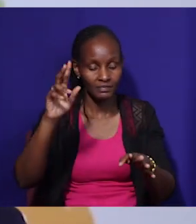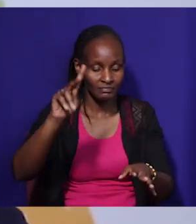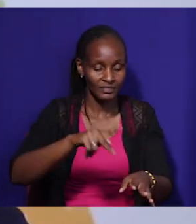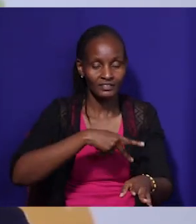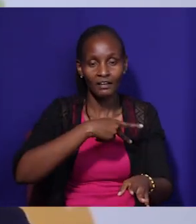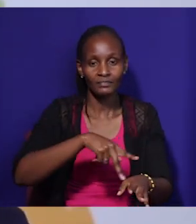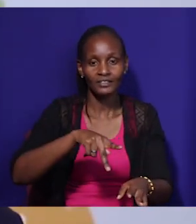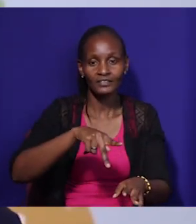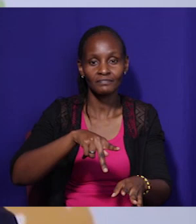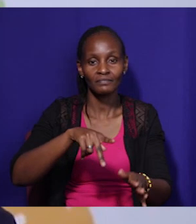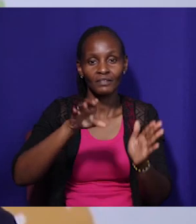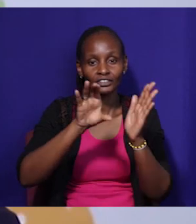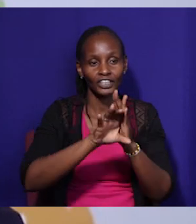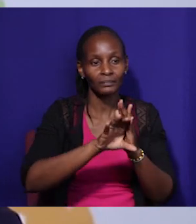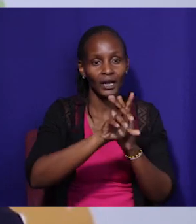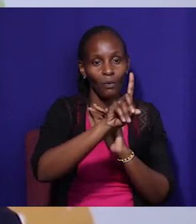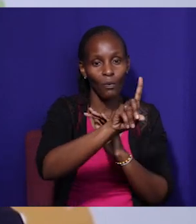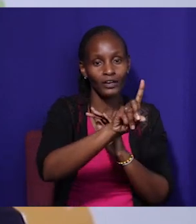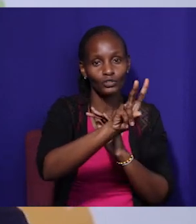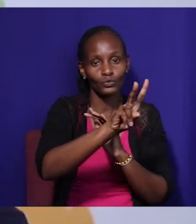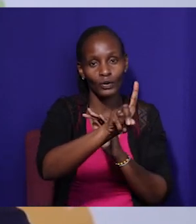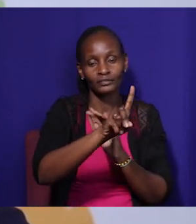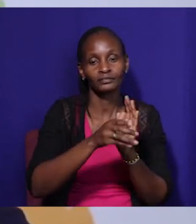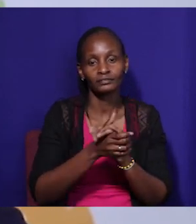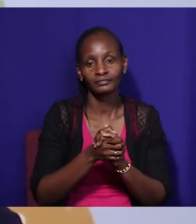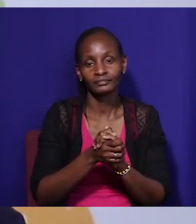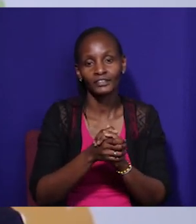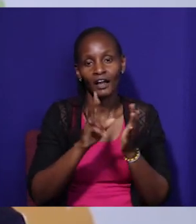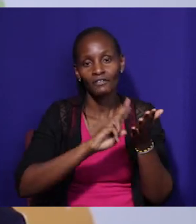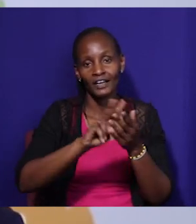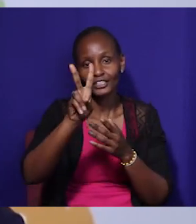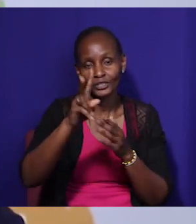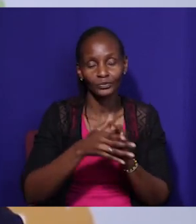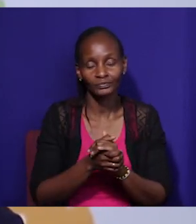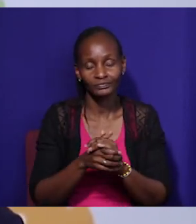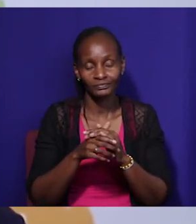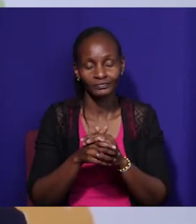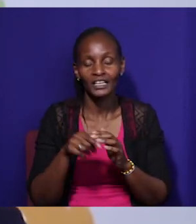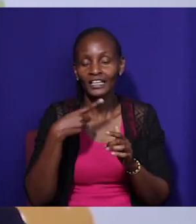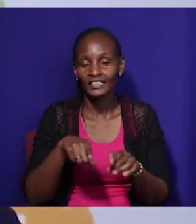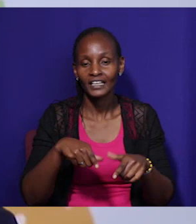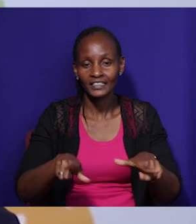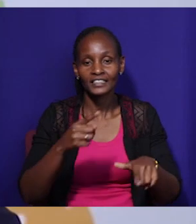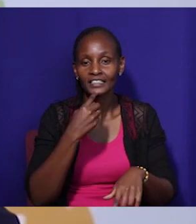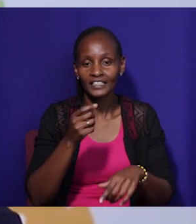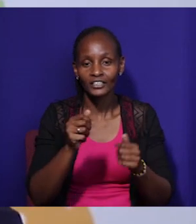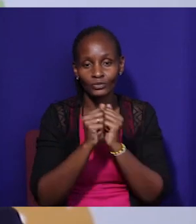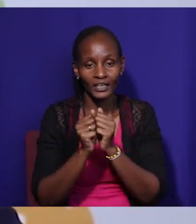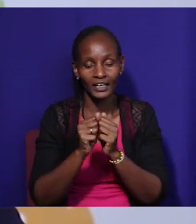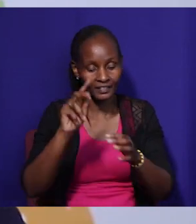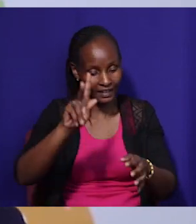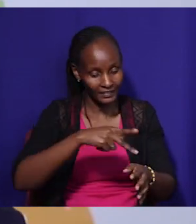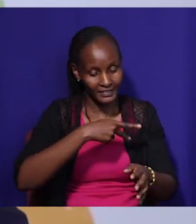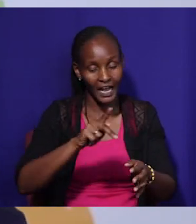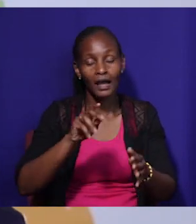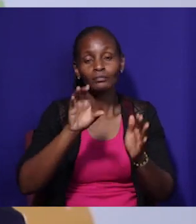Psalm, chapter 121, verse 2. Let's say it together. Psalm,